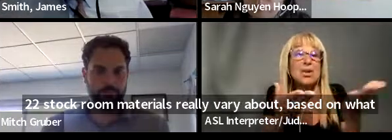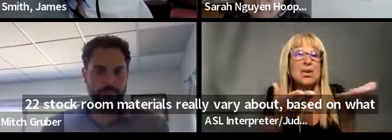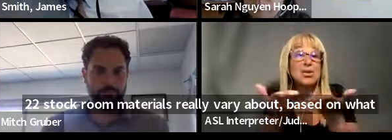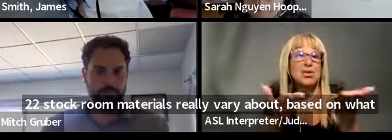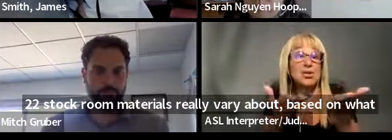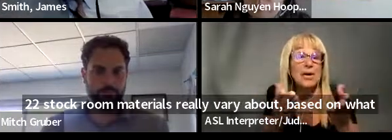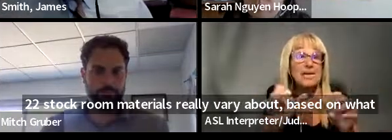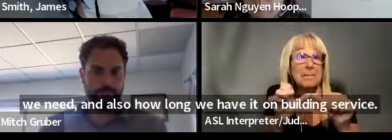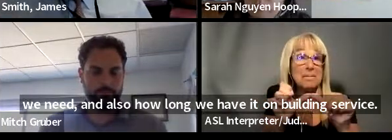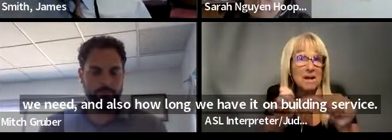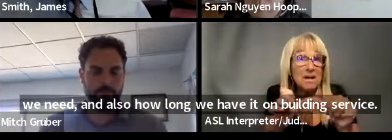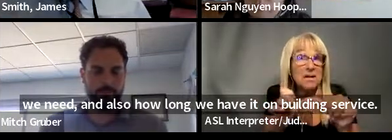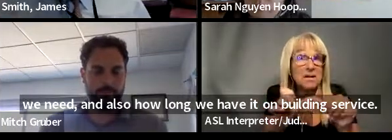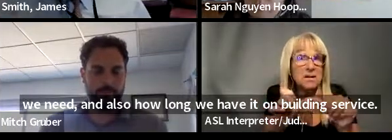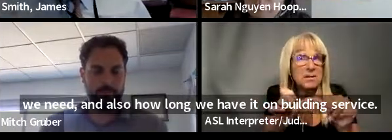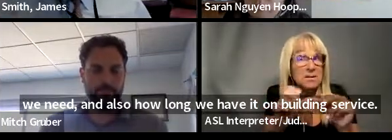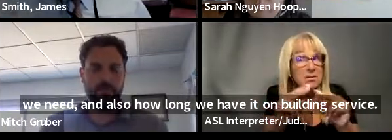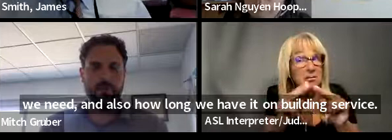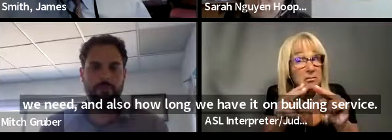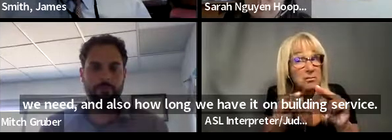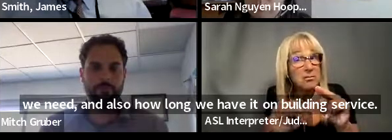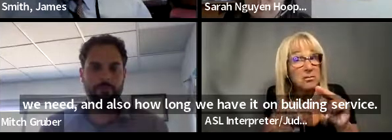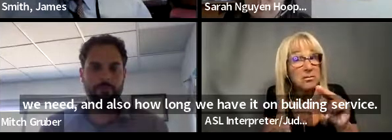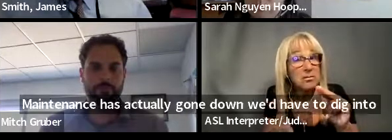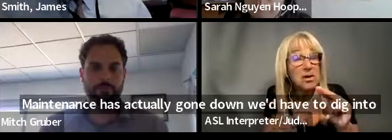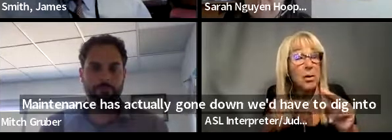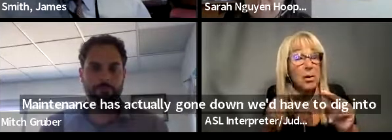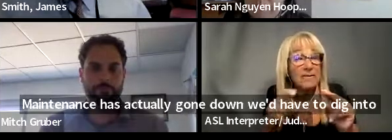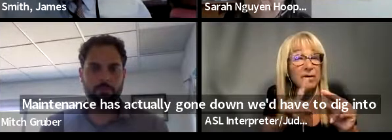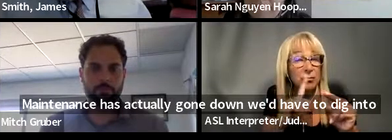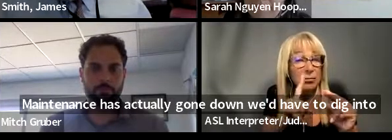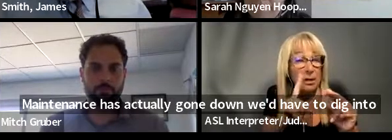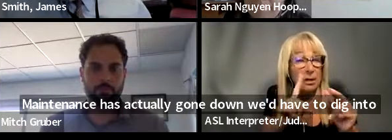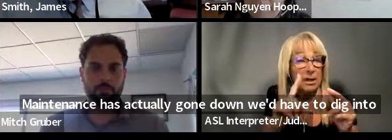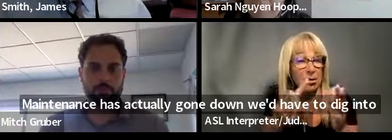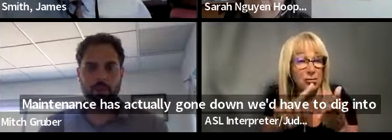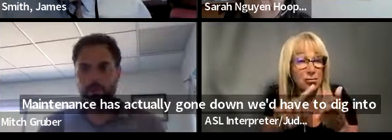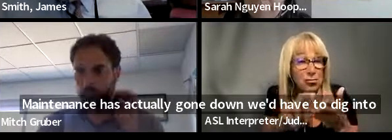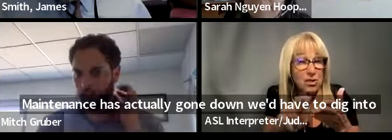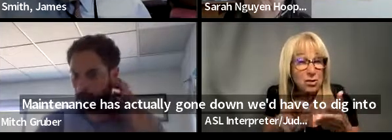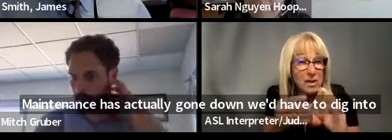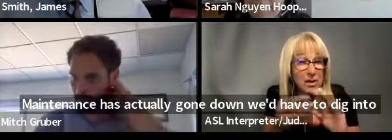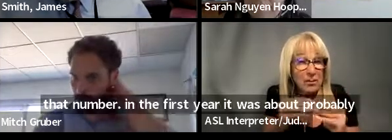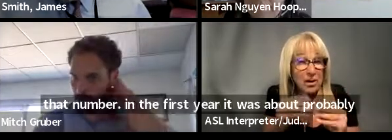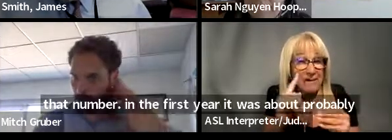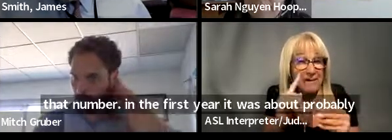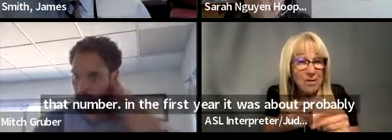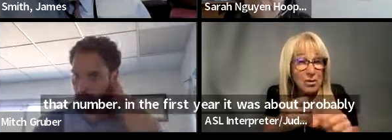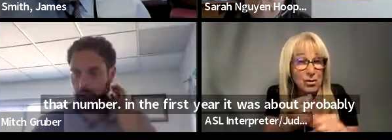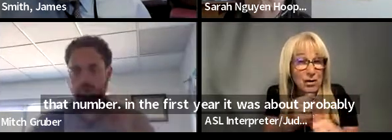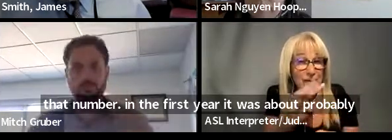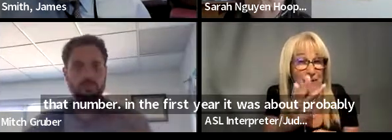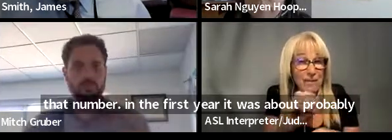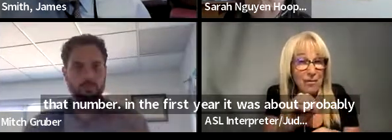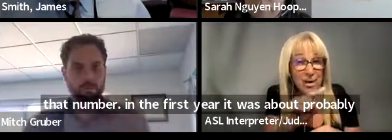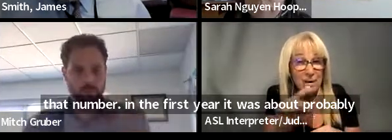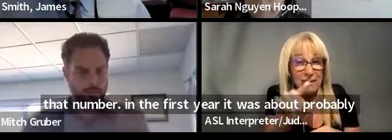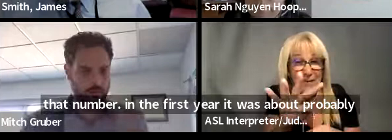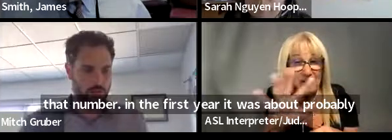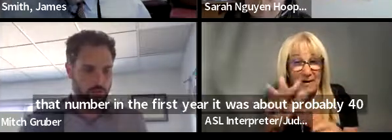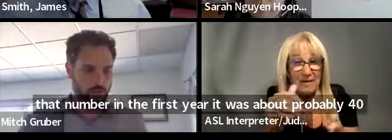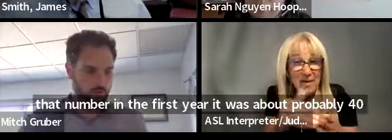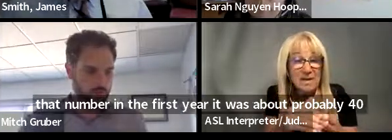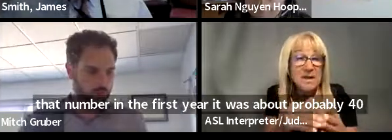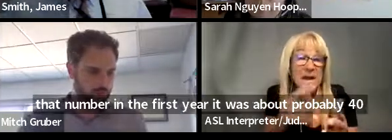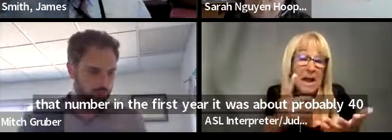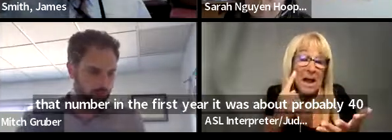down. We'd have to dig into that number. In the first year, it was about probably 40 to 45,000. And my guess is that's